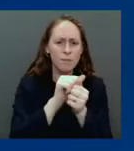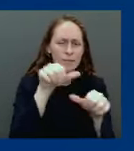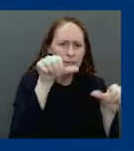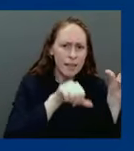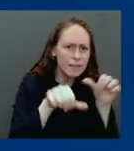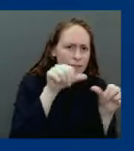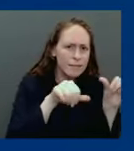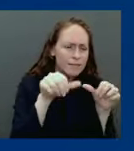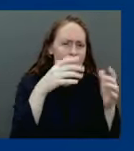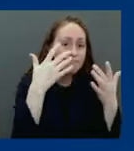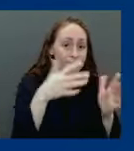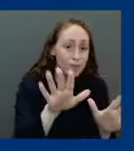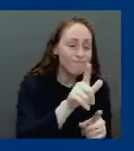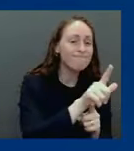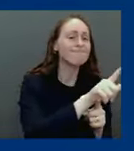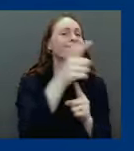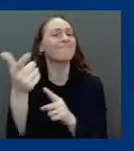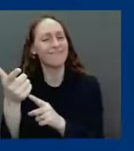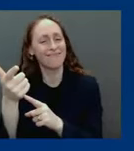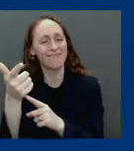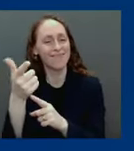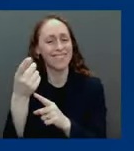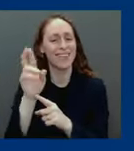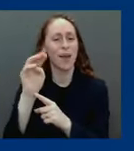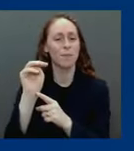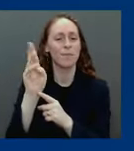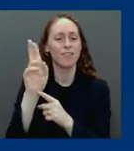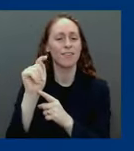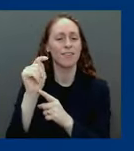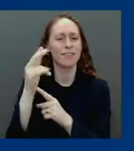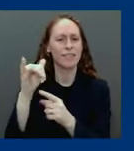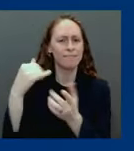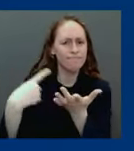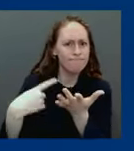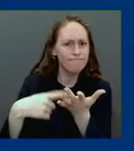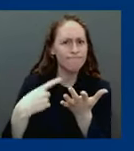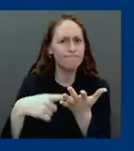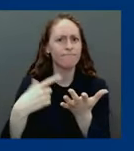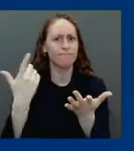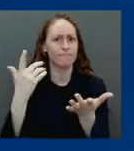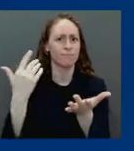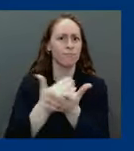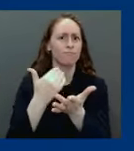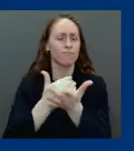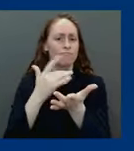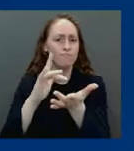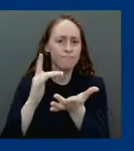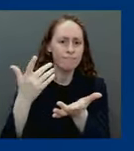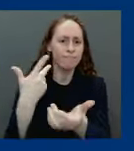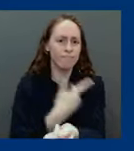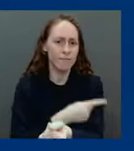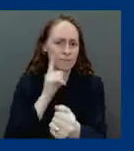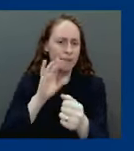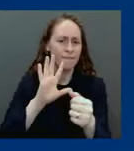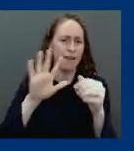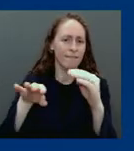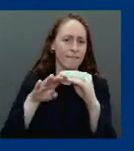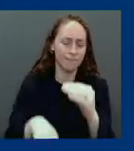then I'll cover operational planning so that we're ready for that age group. With that, over to Dr. Walensky. Dr.